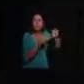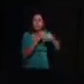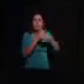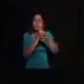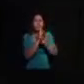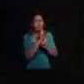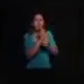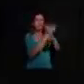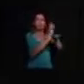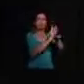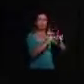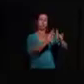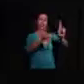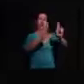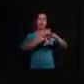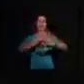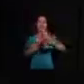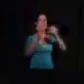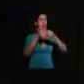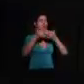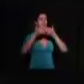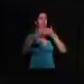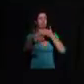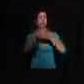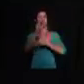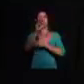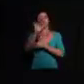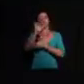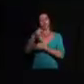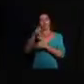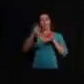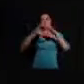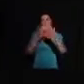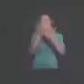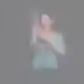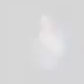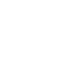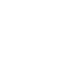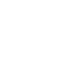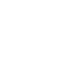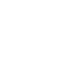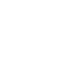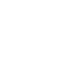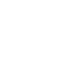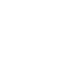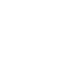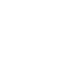those a reality. So let's see how the KIP Group is getting it done.